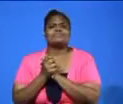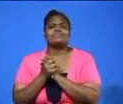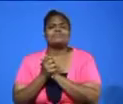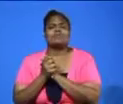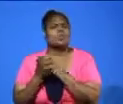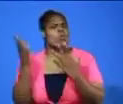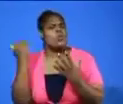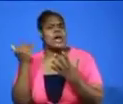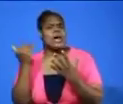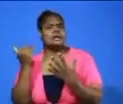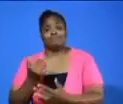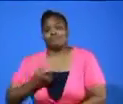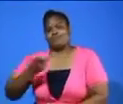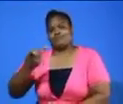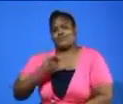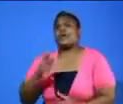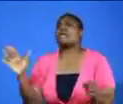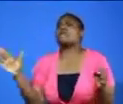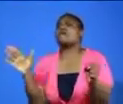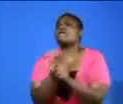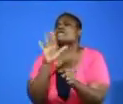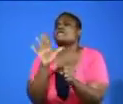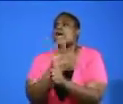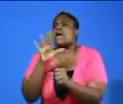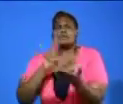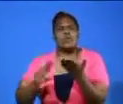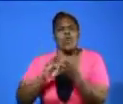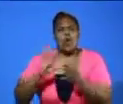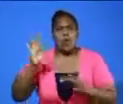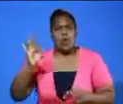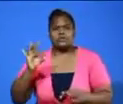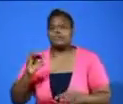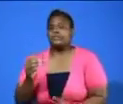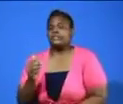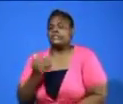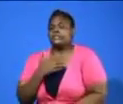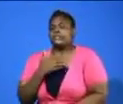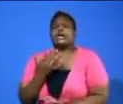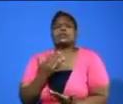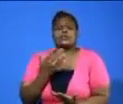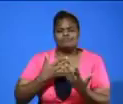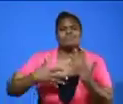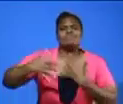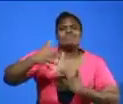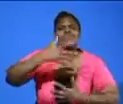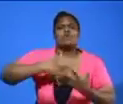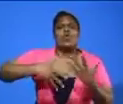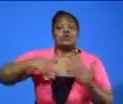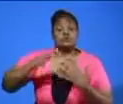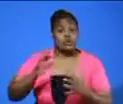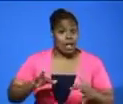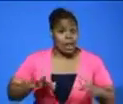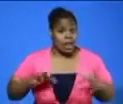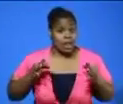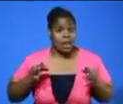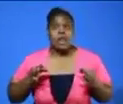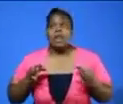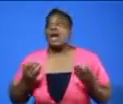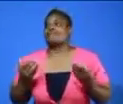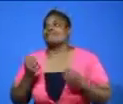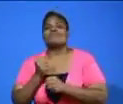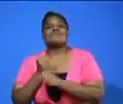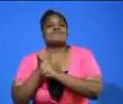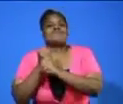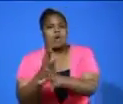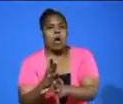and I can be Holy Ghost filled today and our sociological context can cause us to plunge